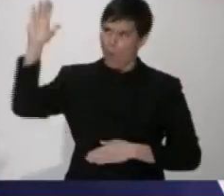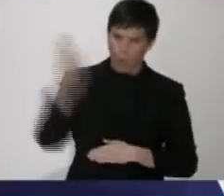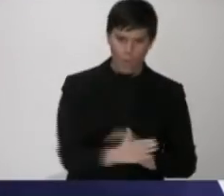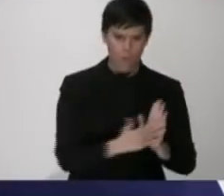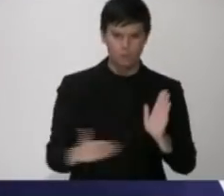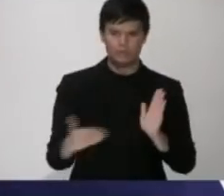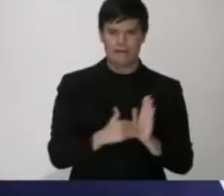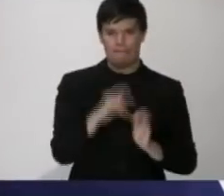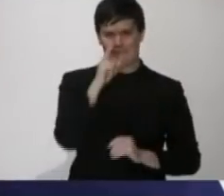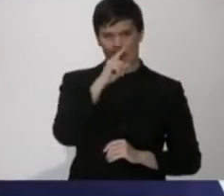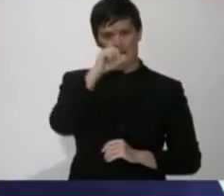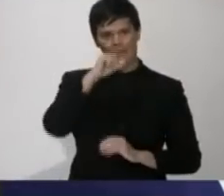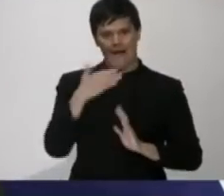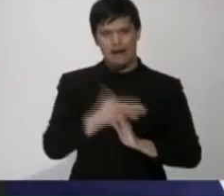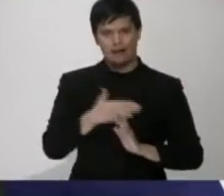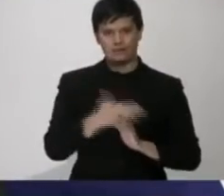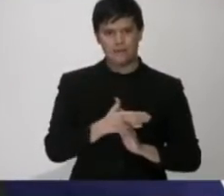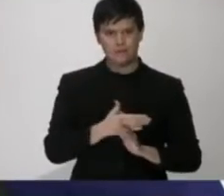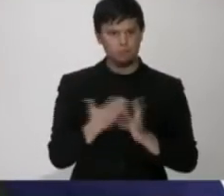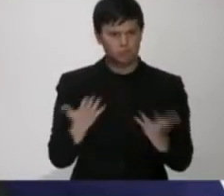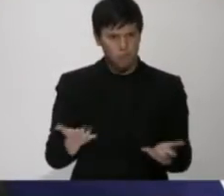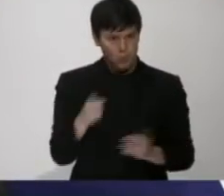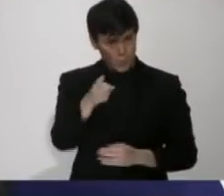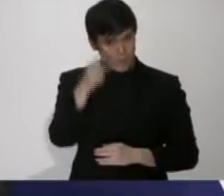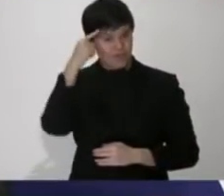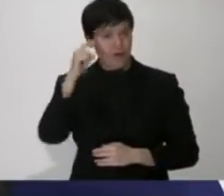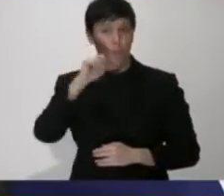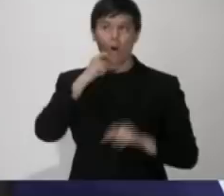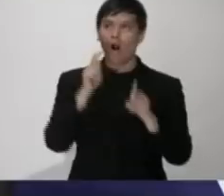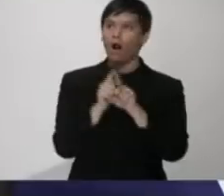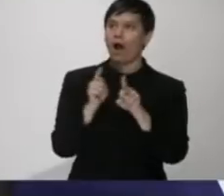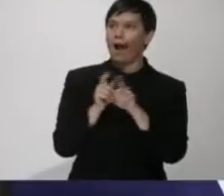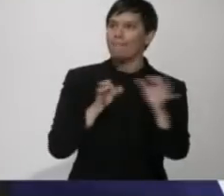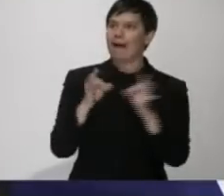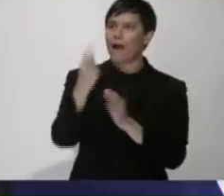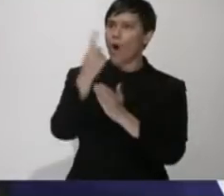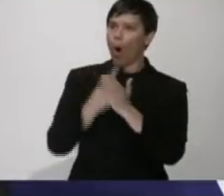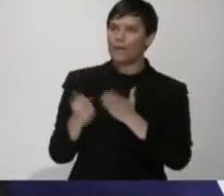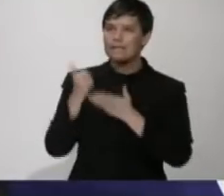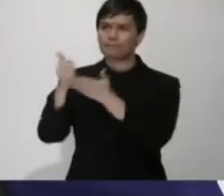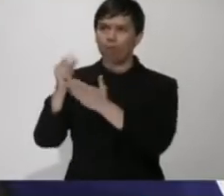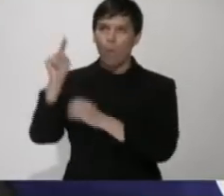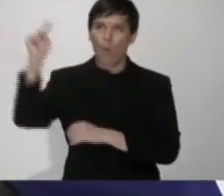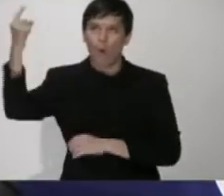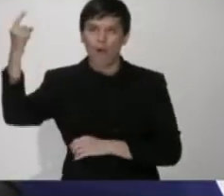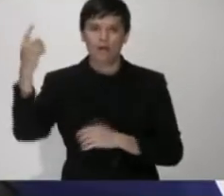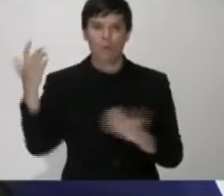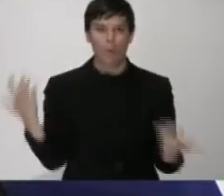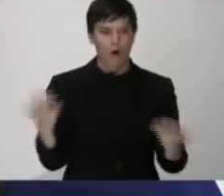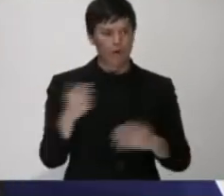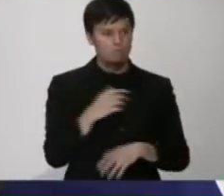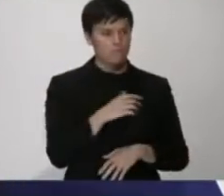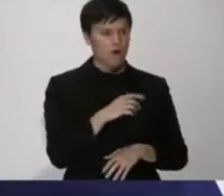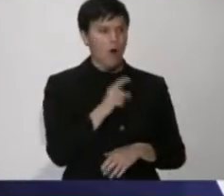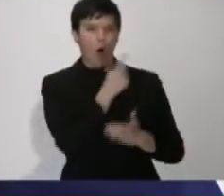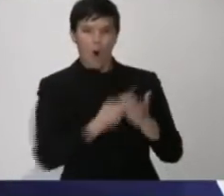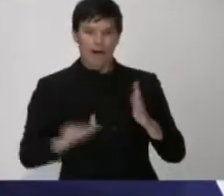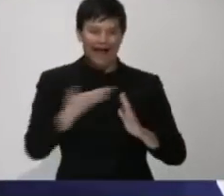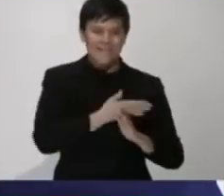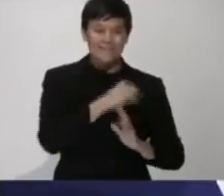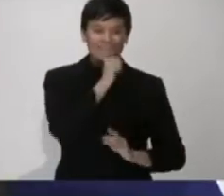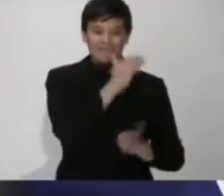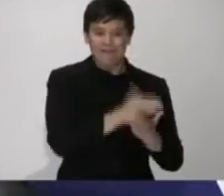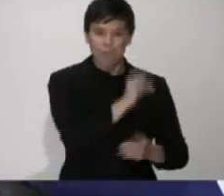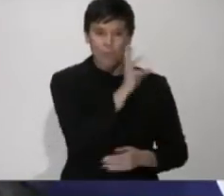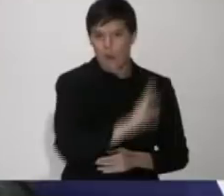of work is being done by officials, is to be able to dig in a little bit more to the different types of support that we have available to see